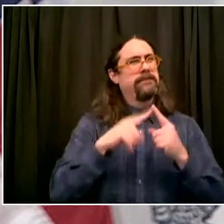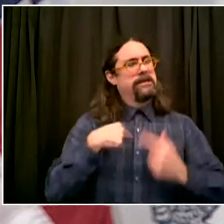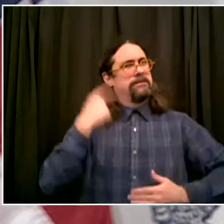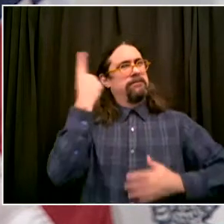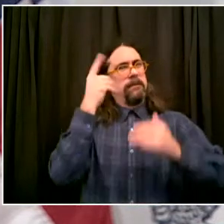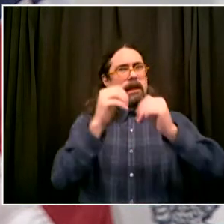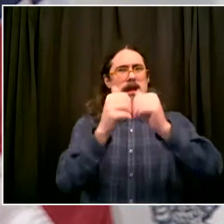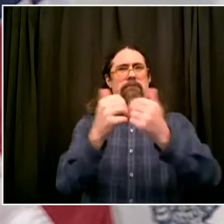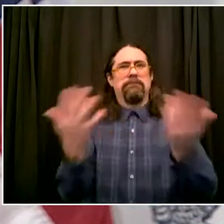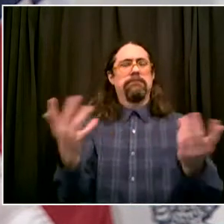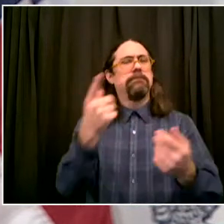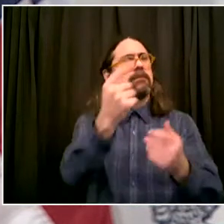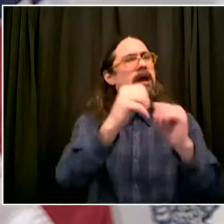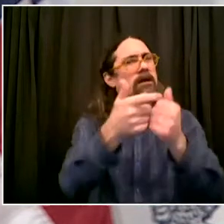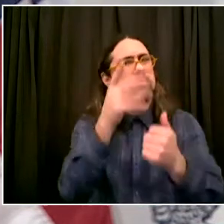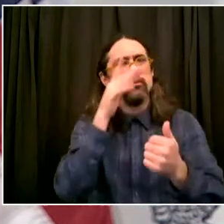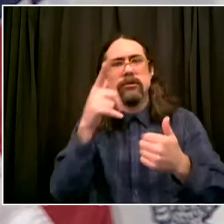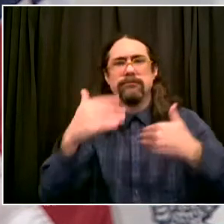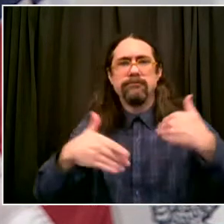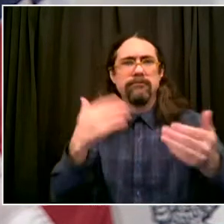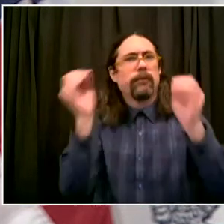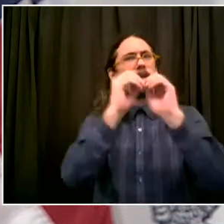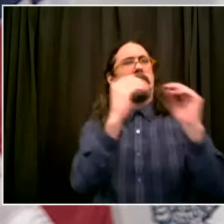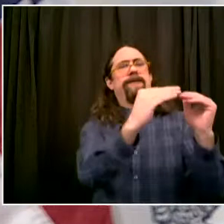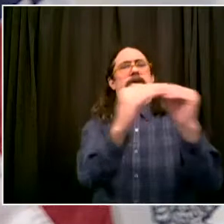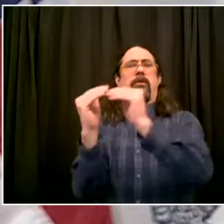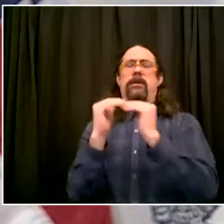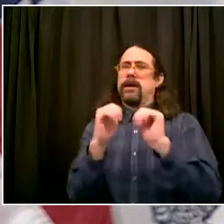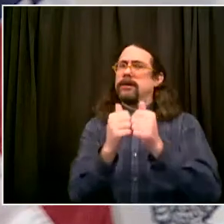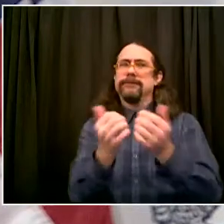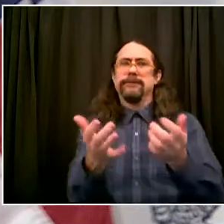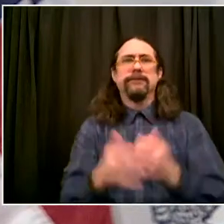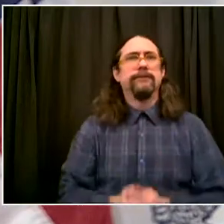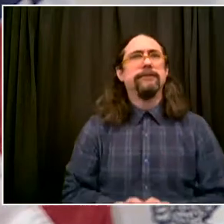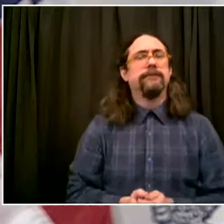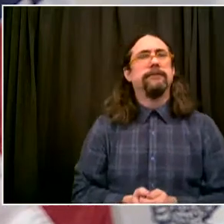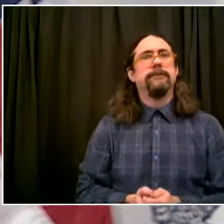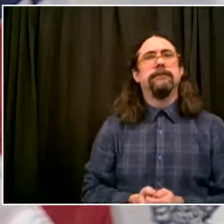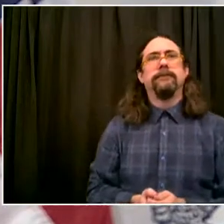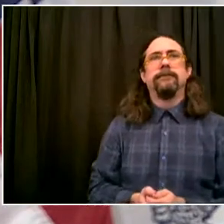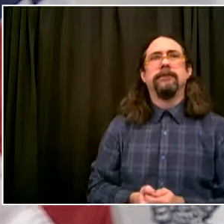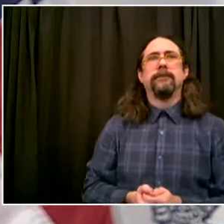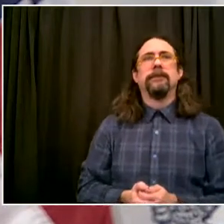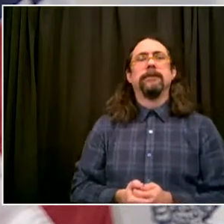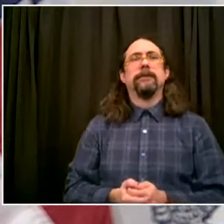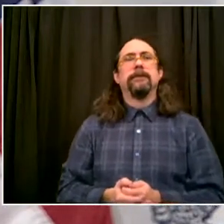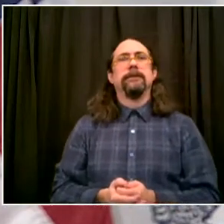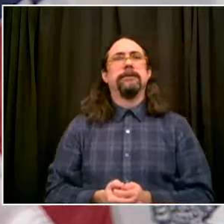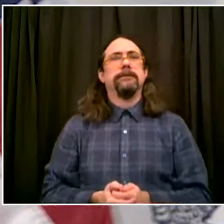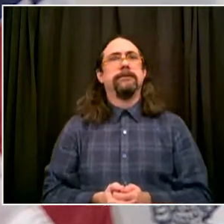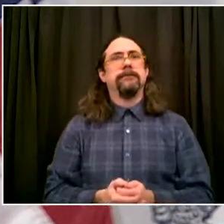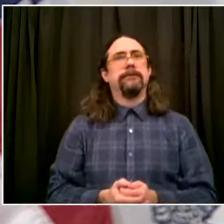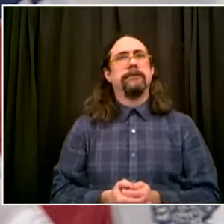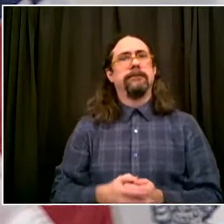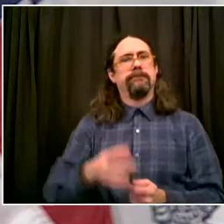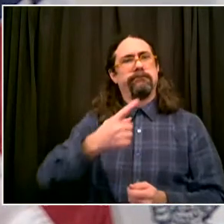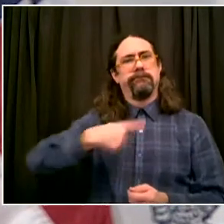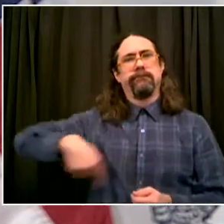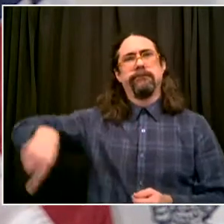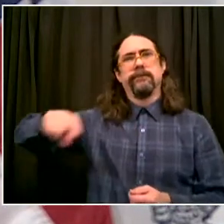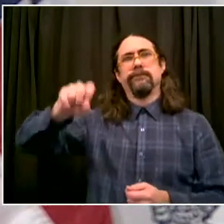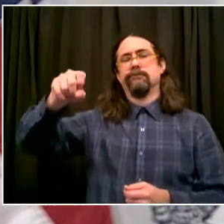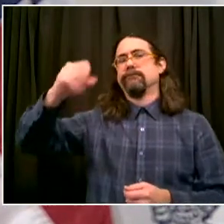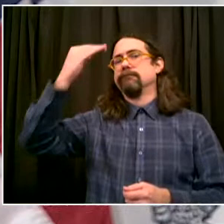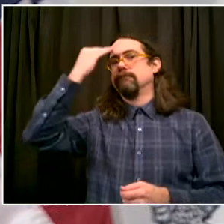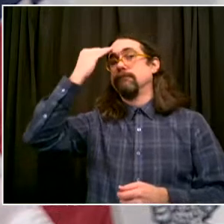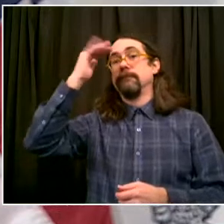going to take work. If we get a bigger supply, I think that's the single biggest difference maker, because what that means is in